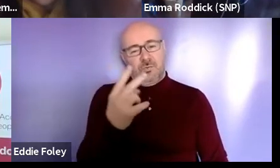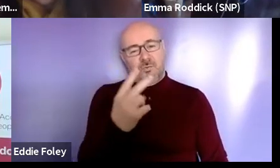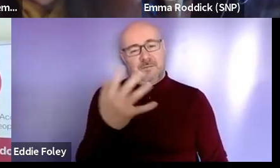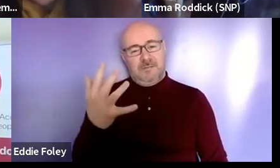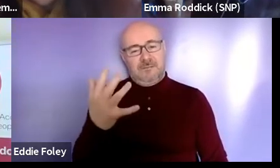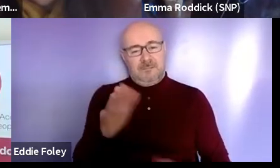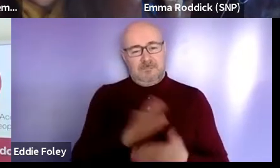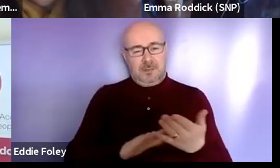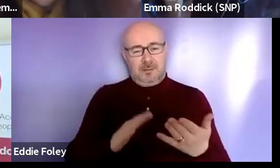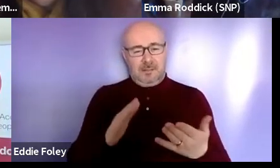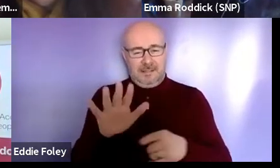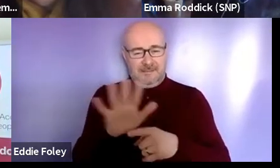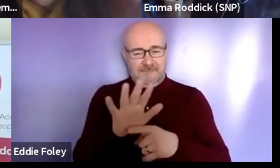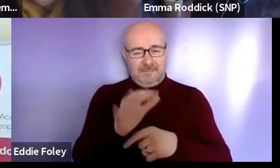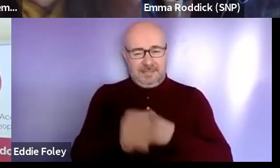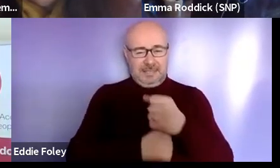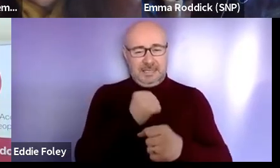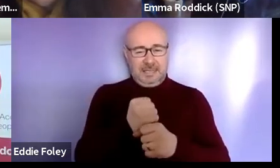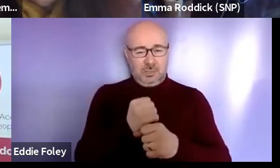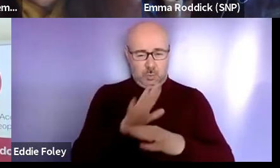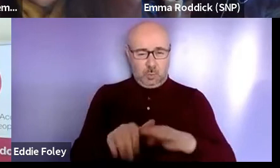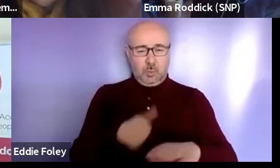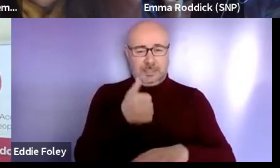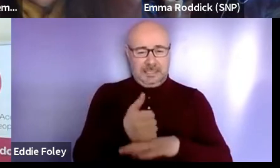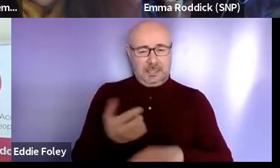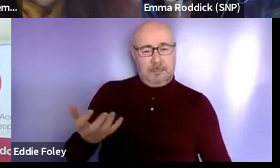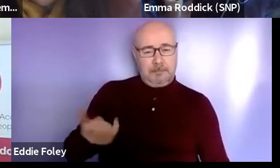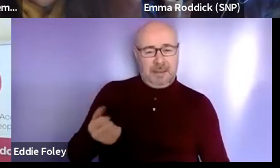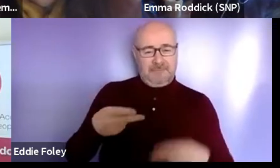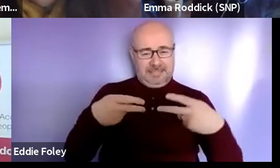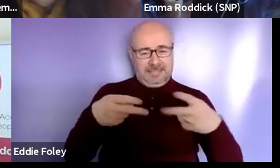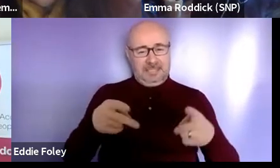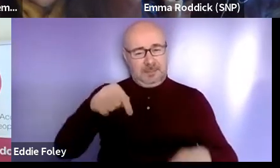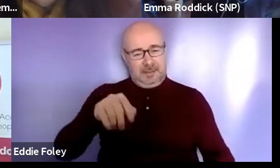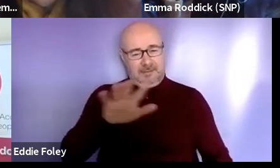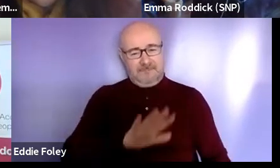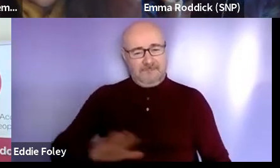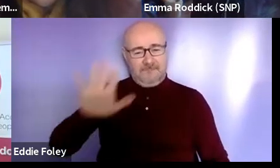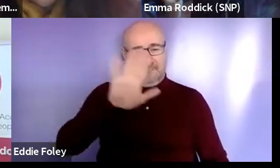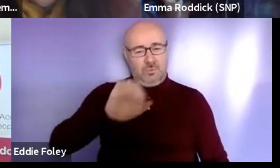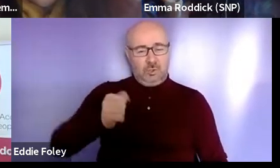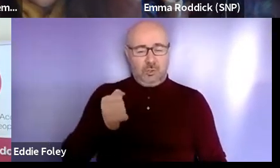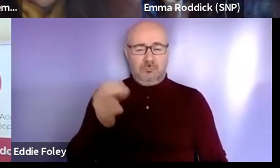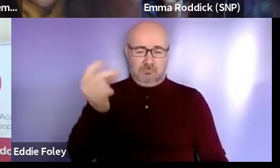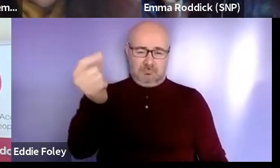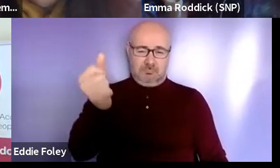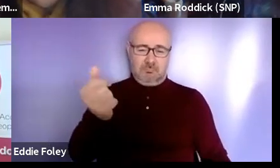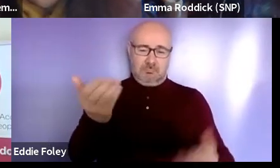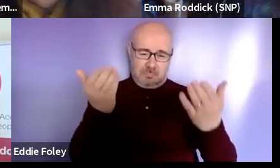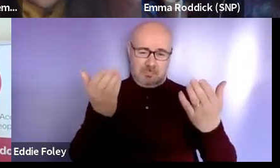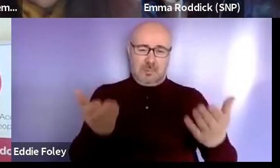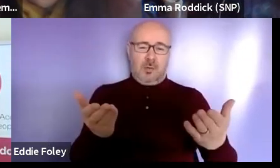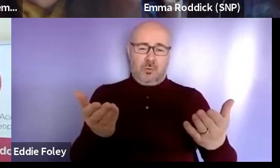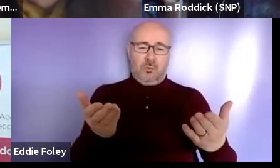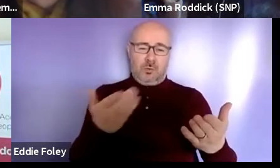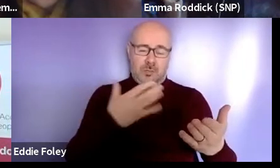running. That to me is simply unacceptable. Let's get it done quicker, let's get it working. And I think we also need to look at how we do it.